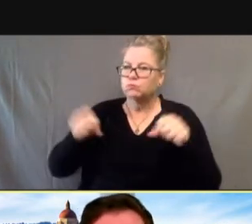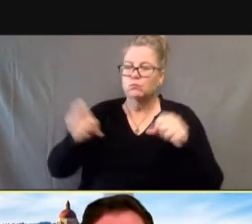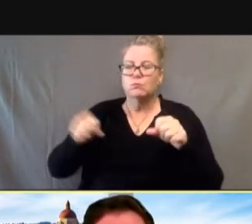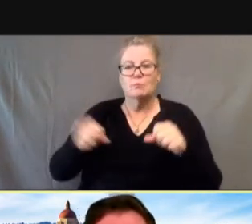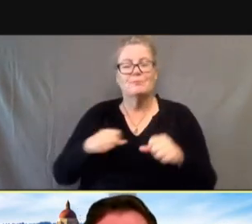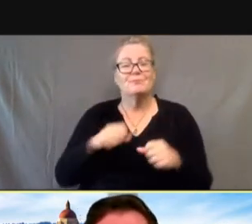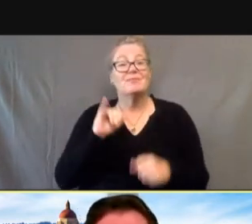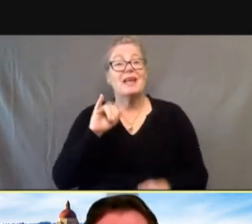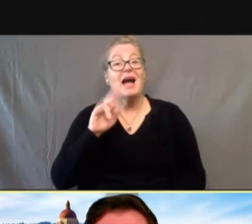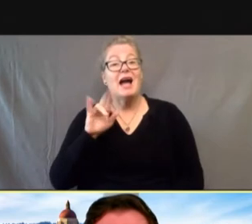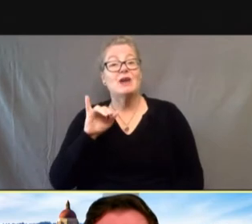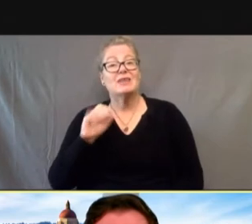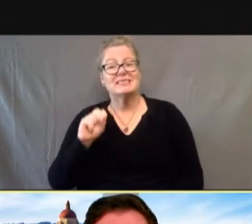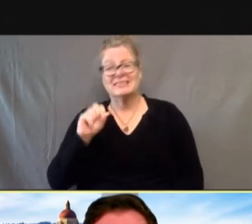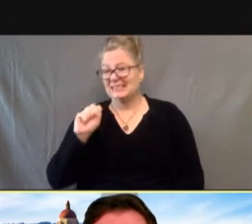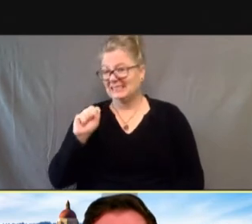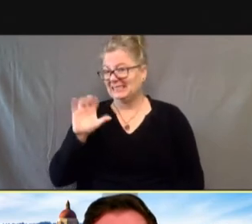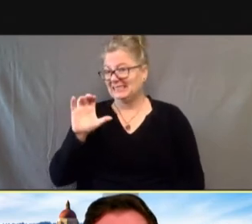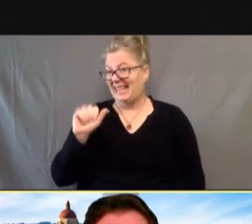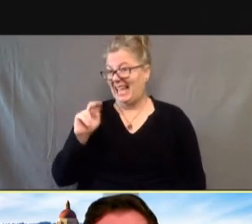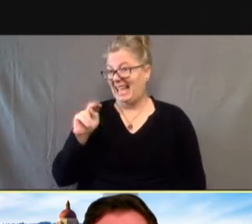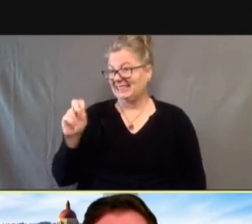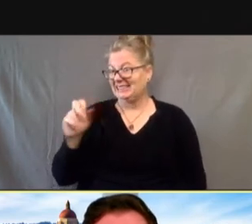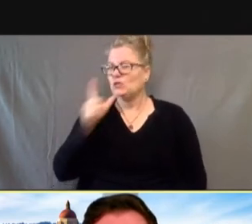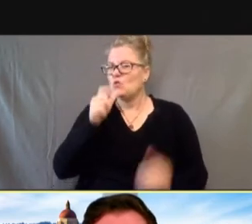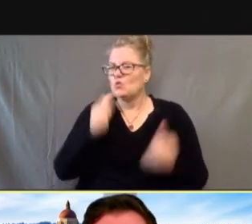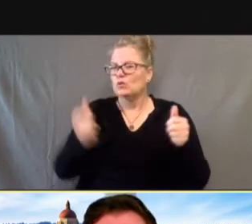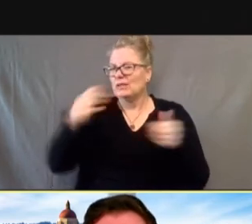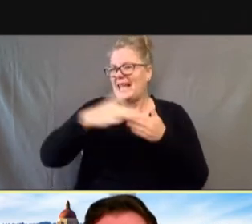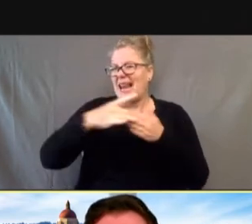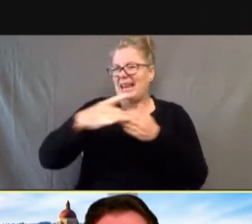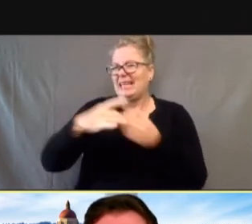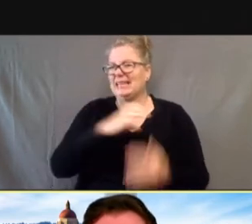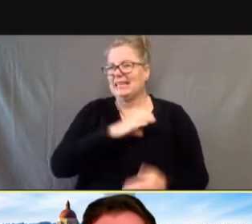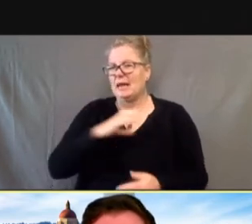committee, was quite